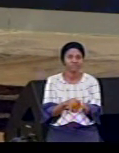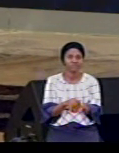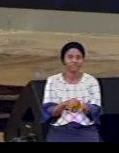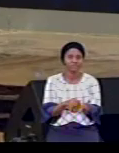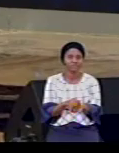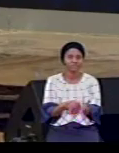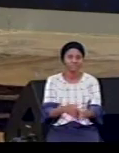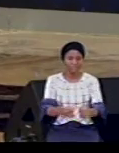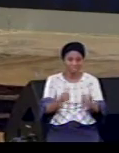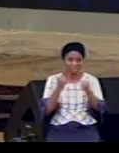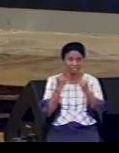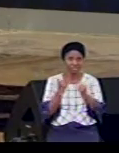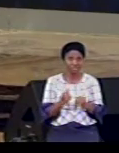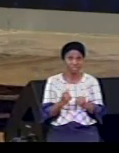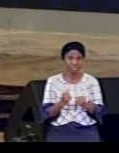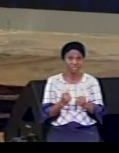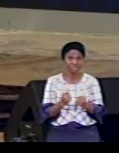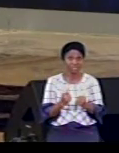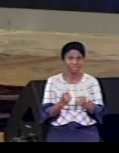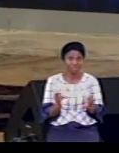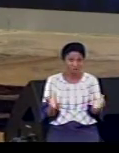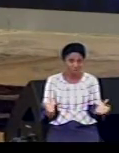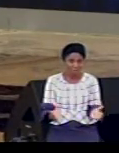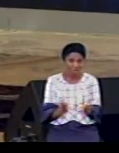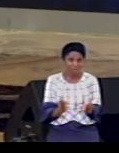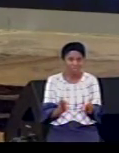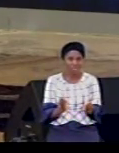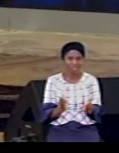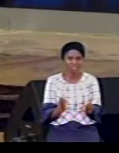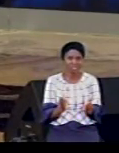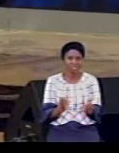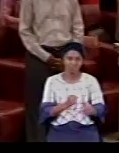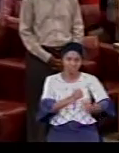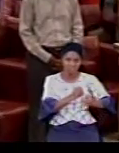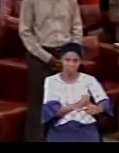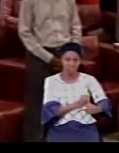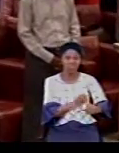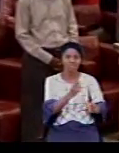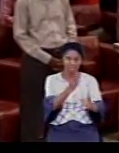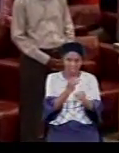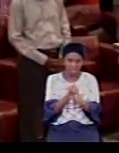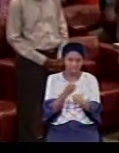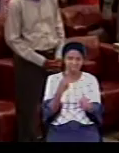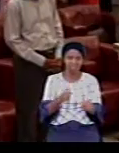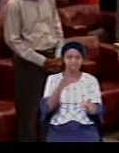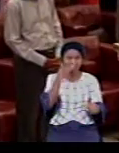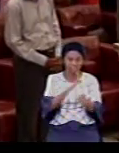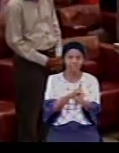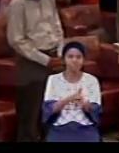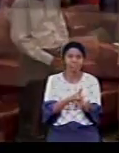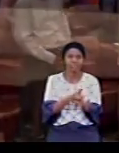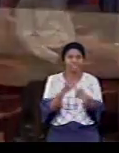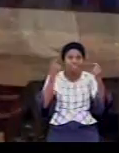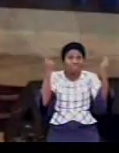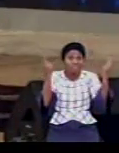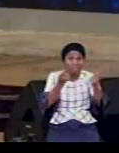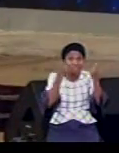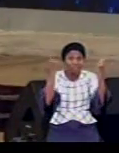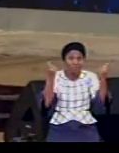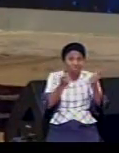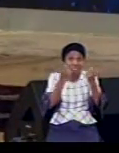Backbone strength, claim the promise. Victory,